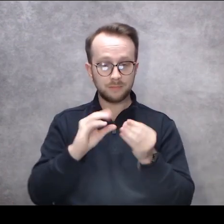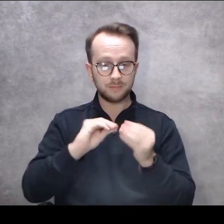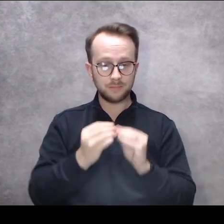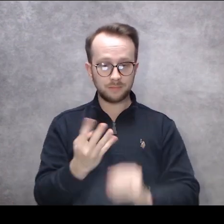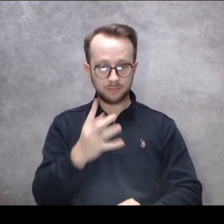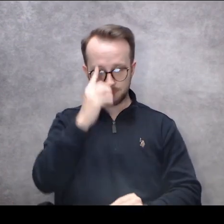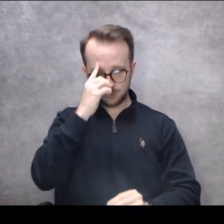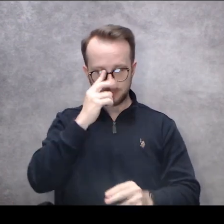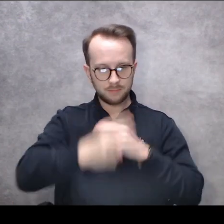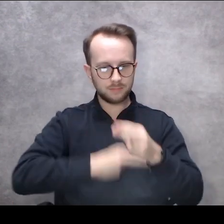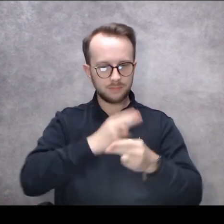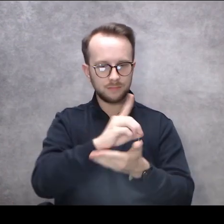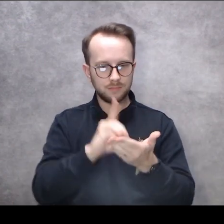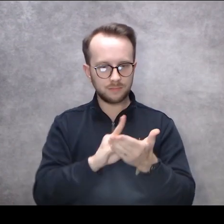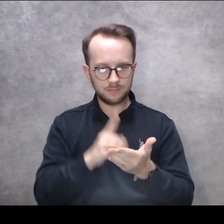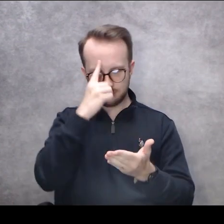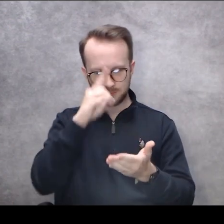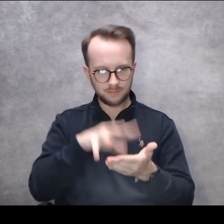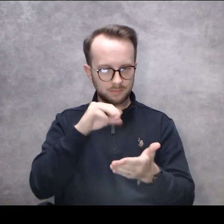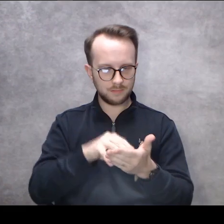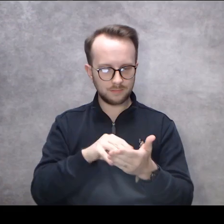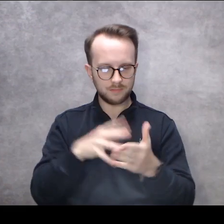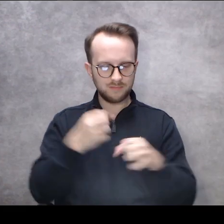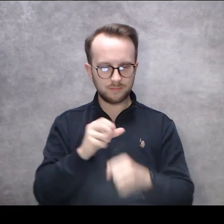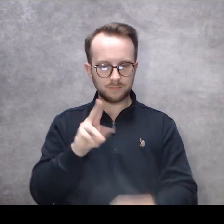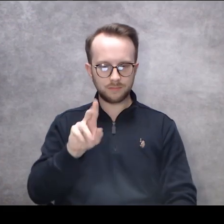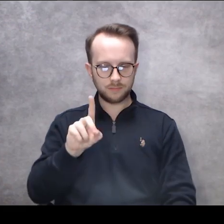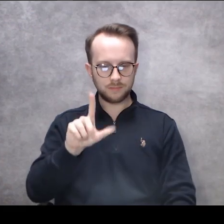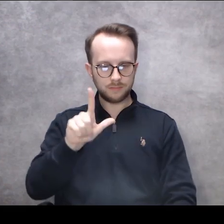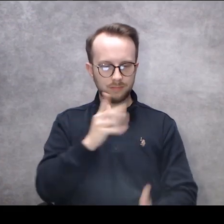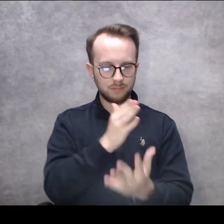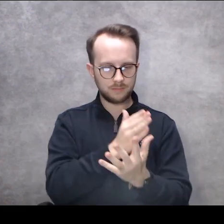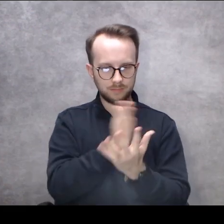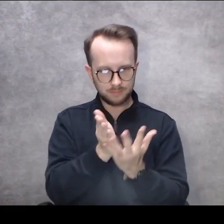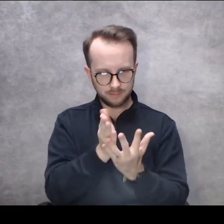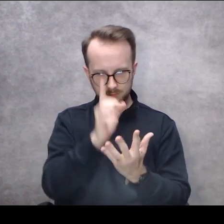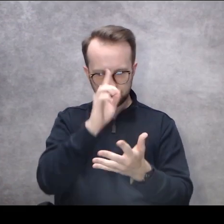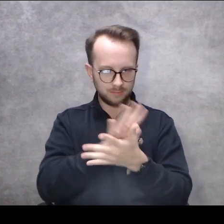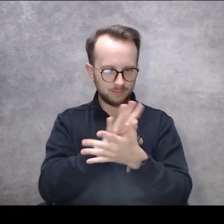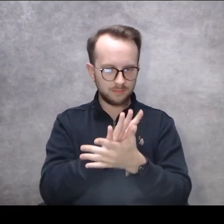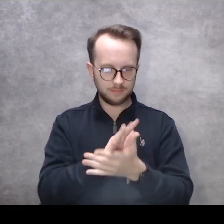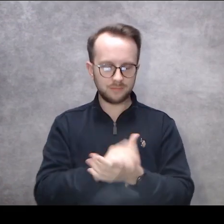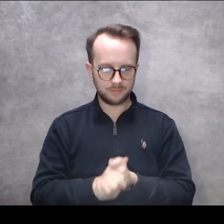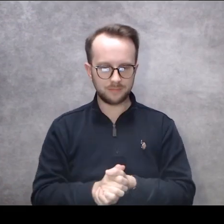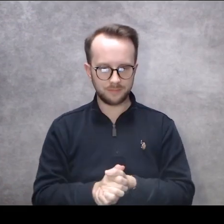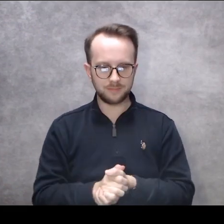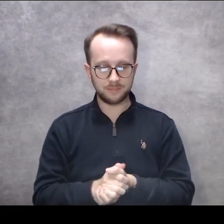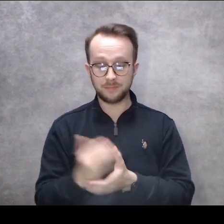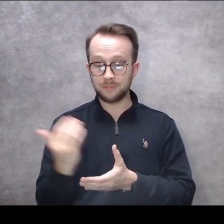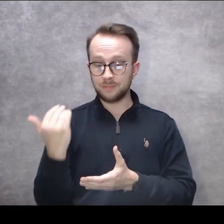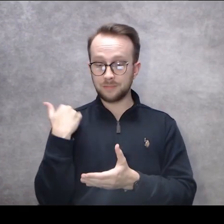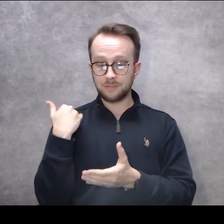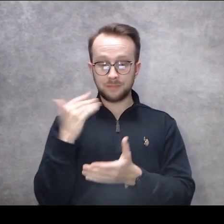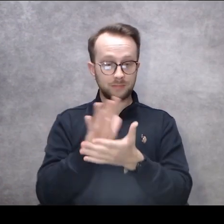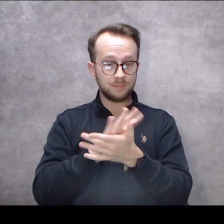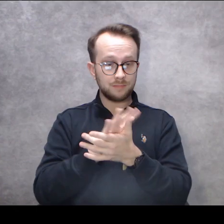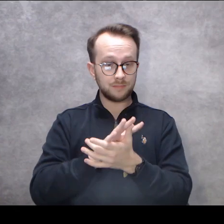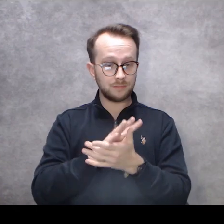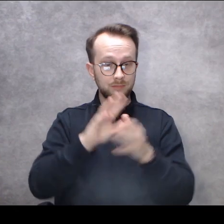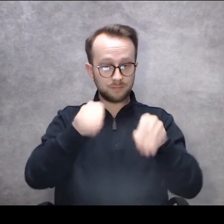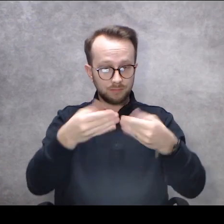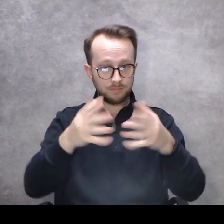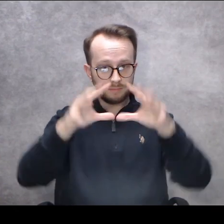Design for Learning, or UDL, series of videos for teachers. The previous videos of this series provide